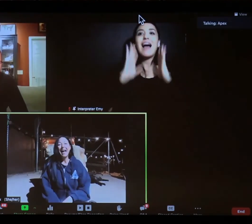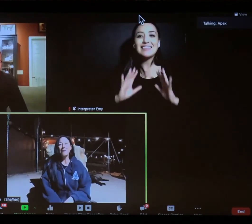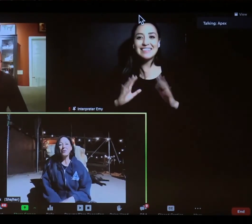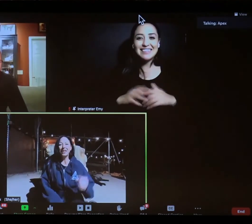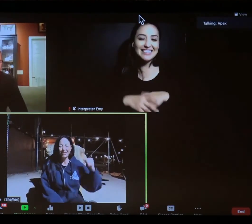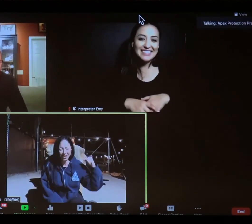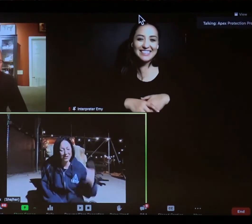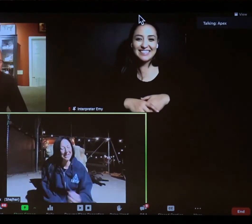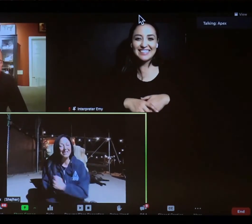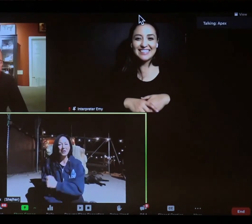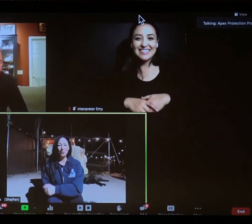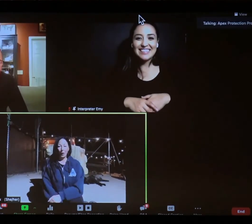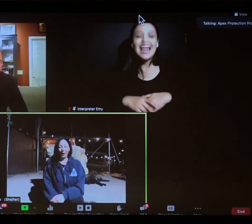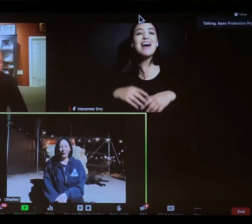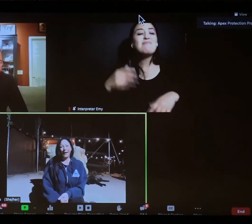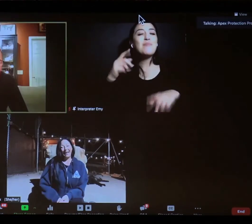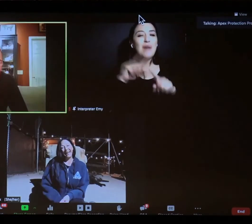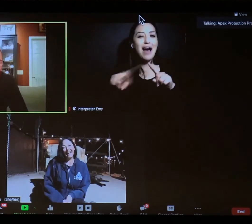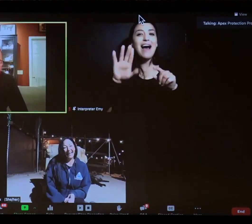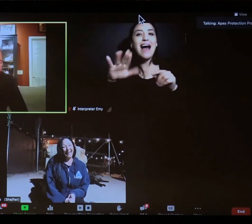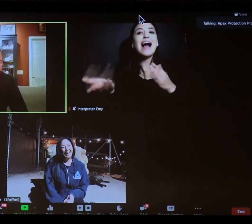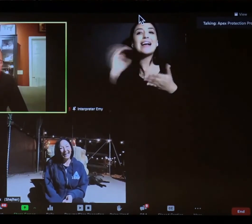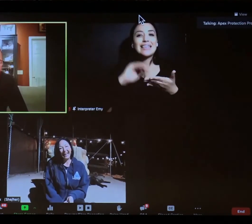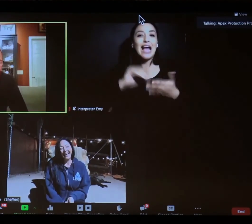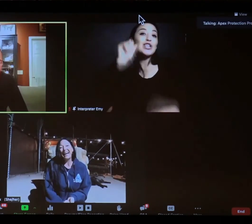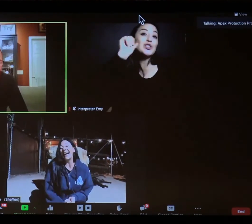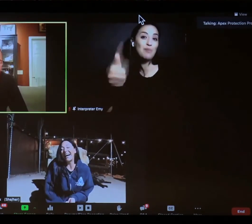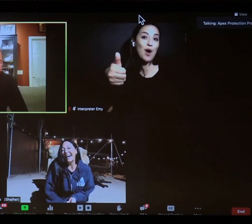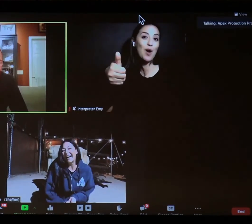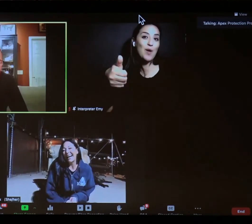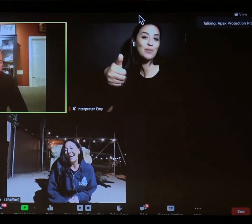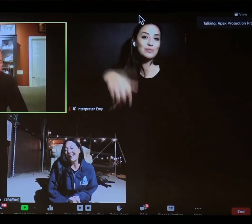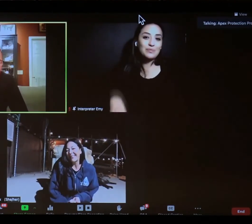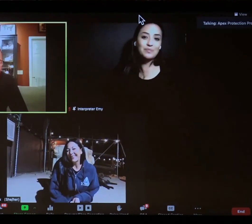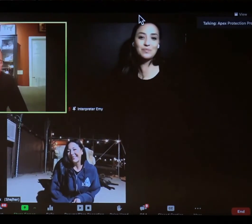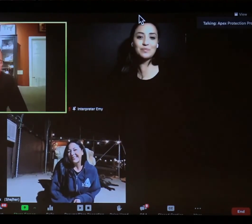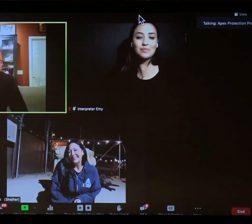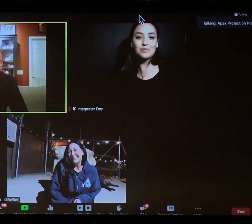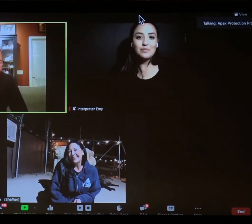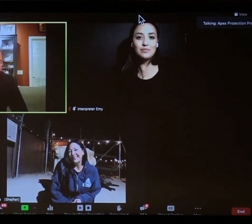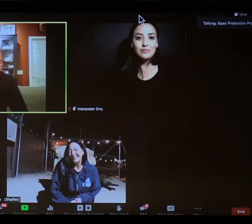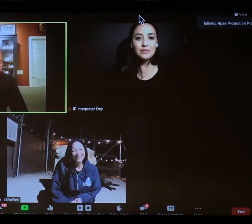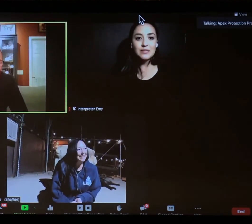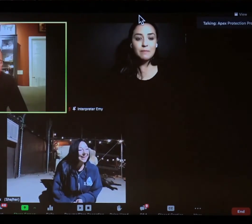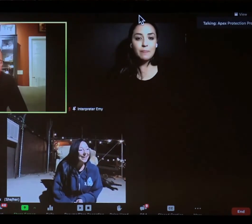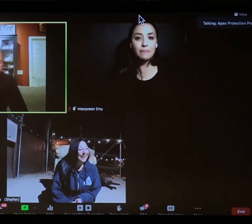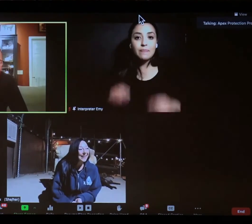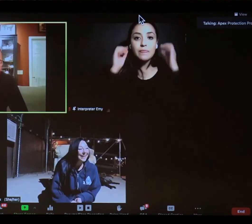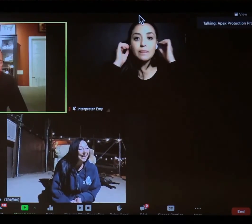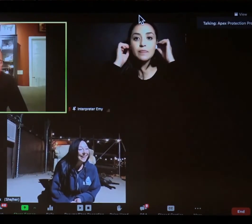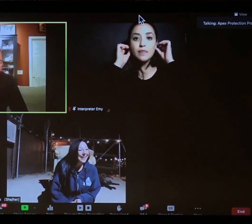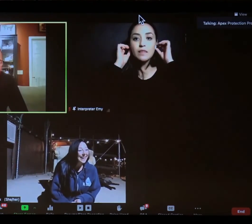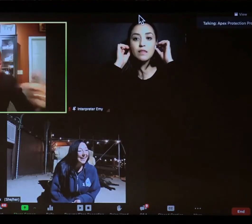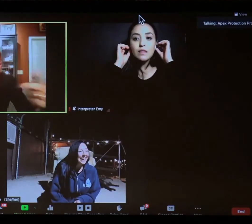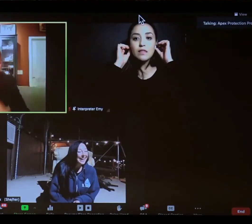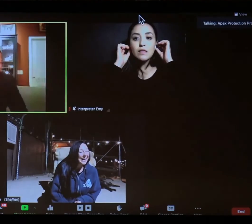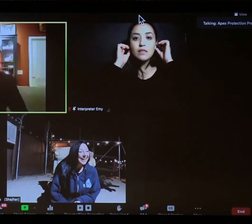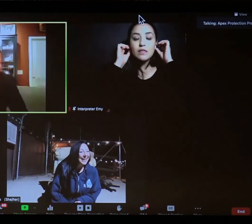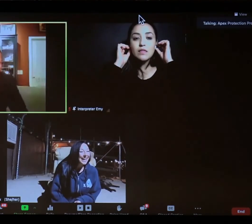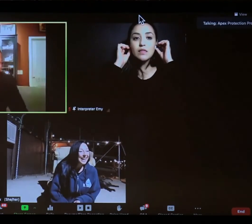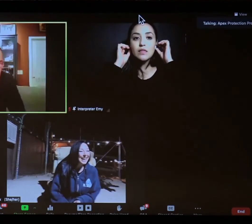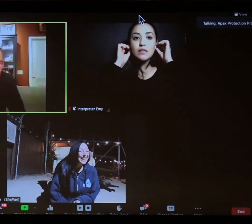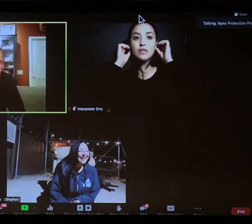and we're going to do it again tomorrow. Saturday will also be, I'm sorry to interrupt you, I know you're outside, so we have a delay. Saturday